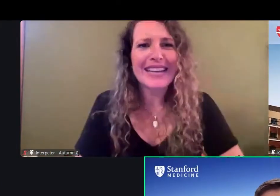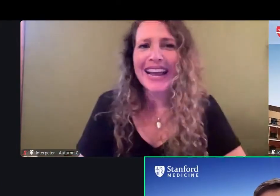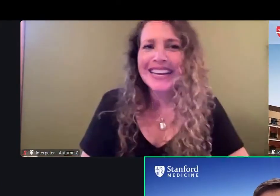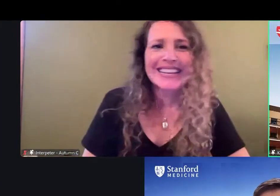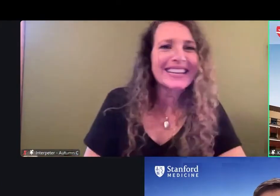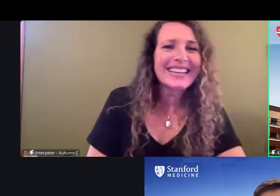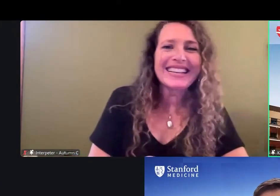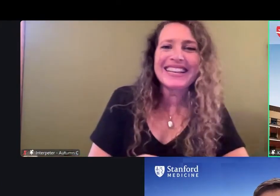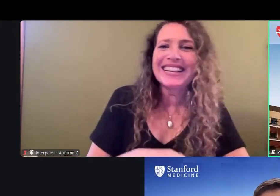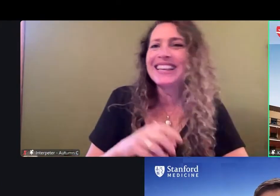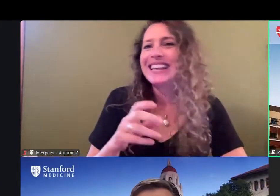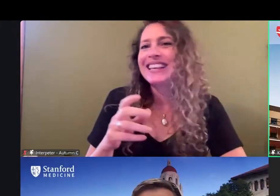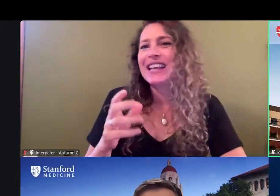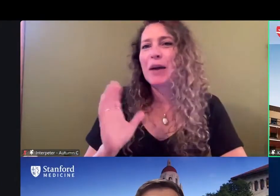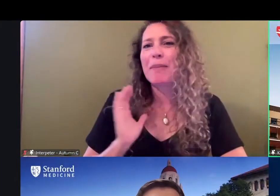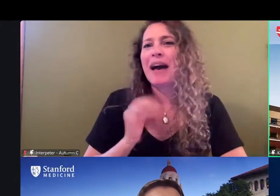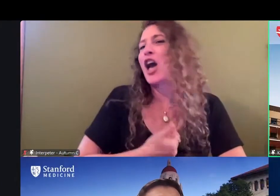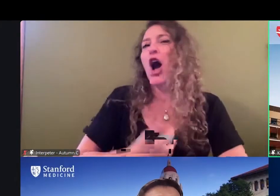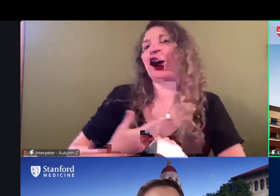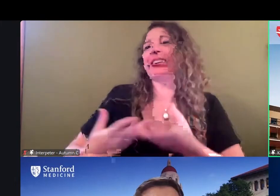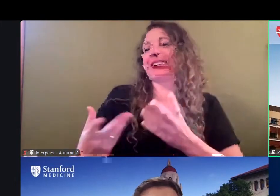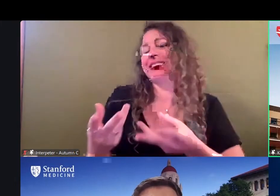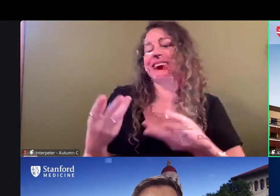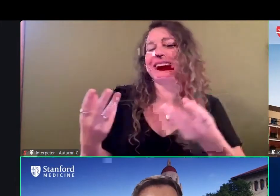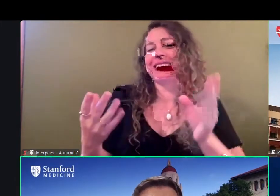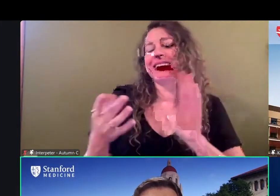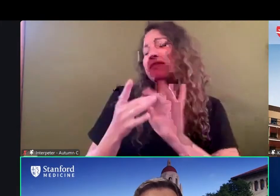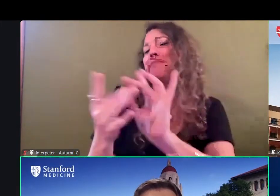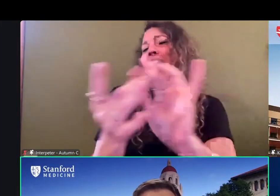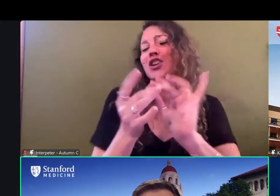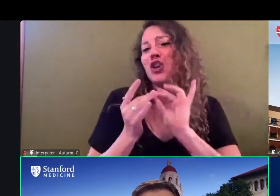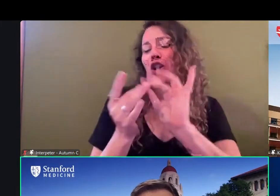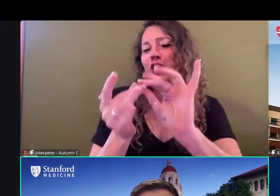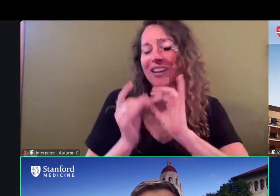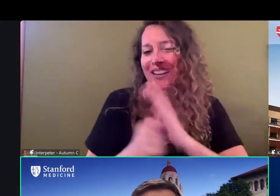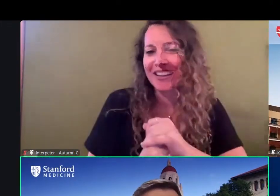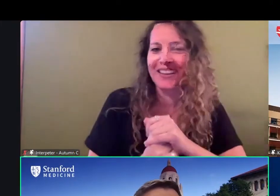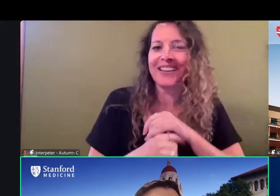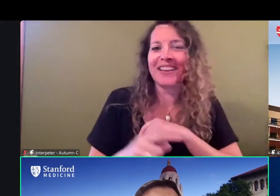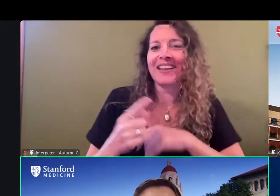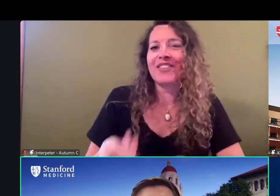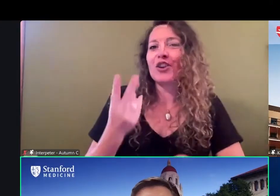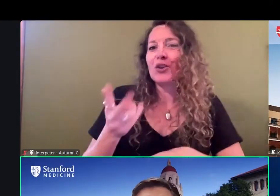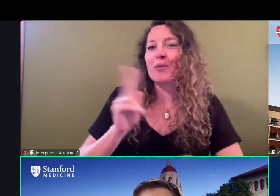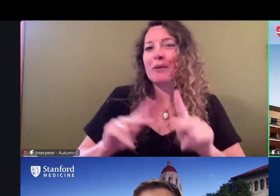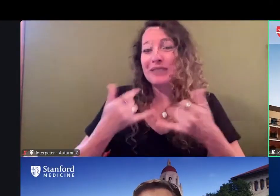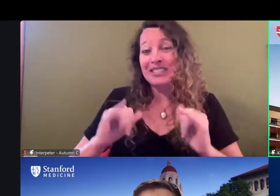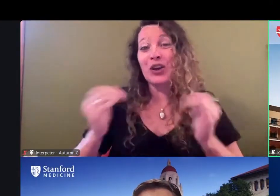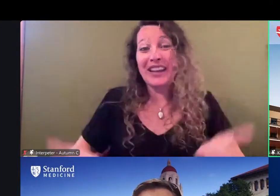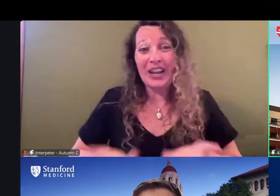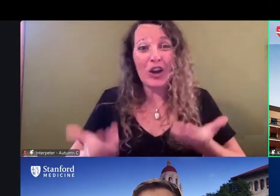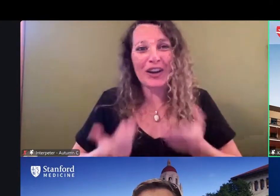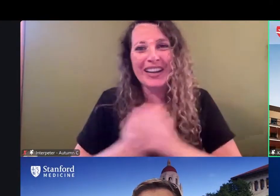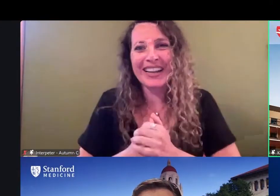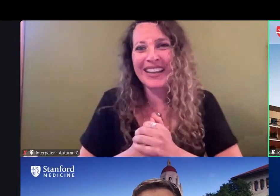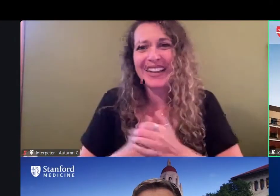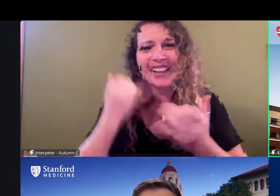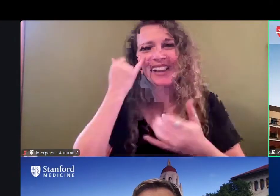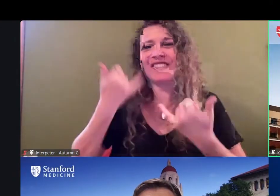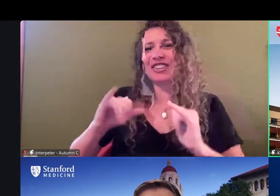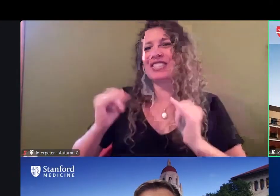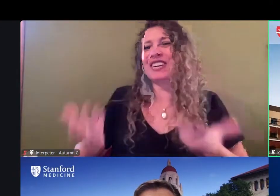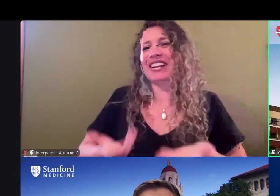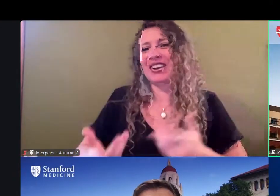If you're still here, by our banter. To the two people still here on if on they're our still live here, they're not streaming going to page.